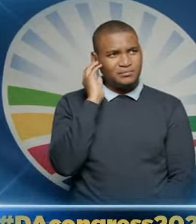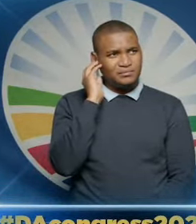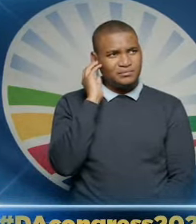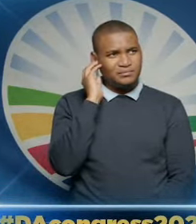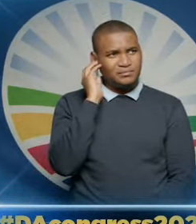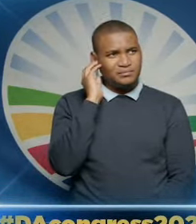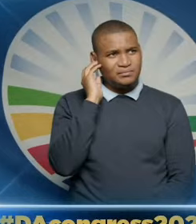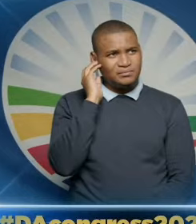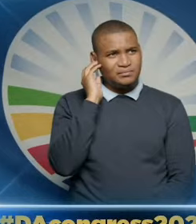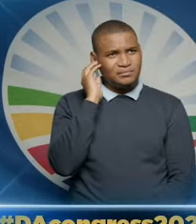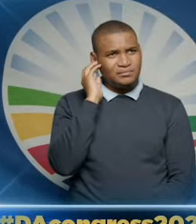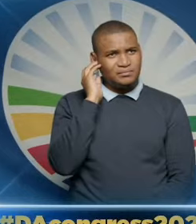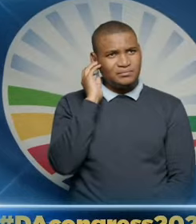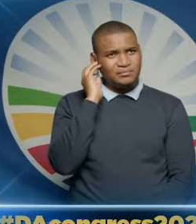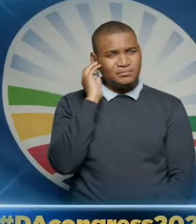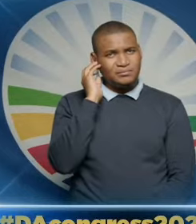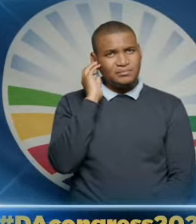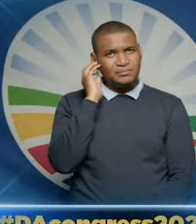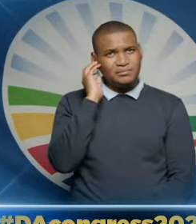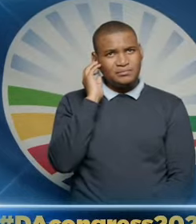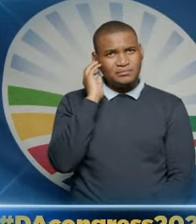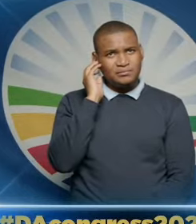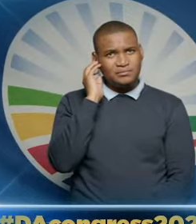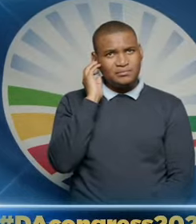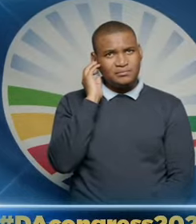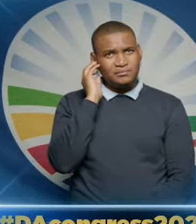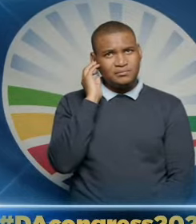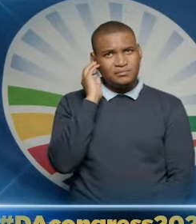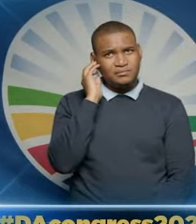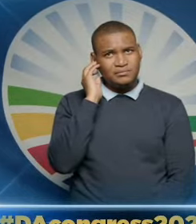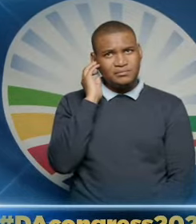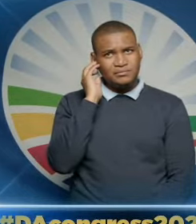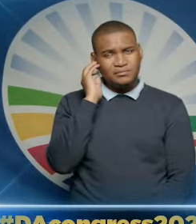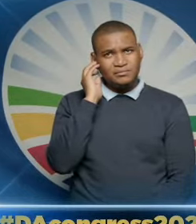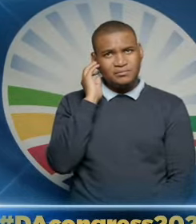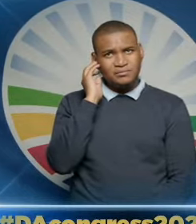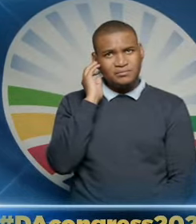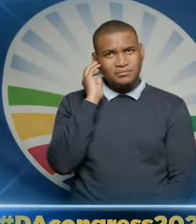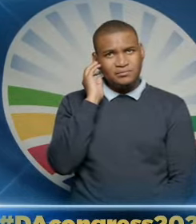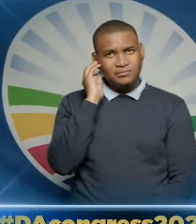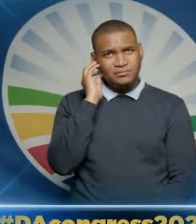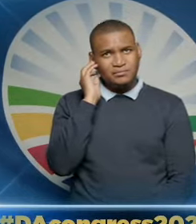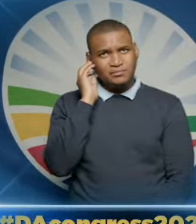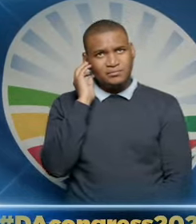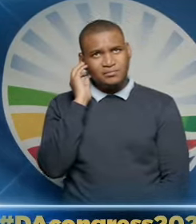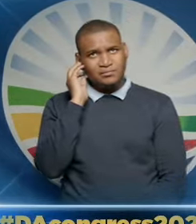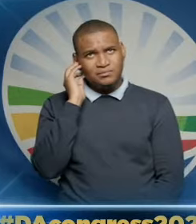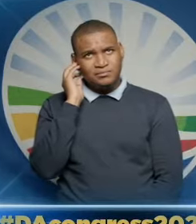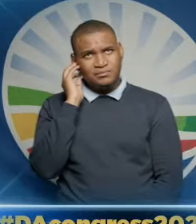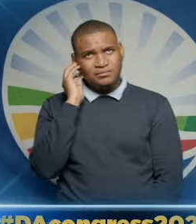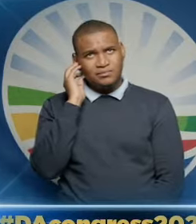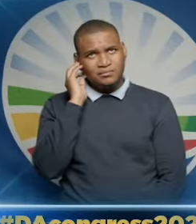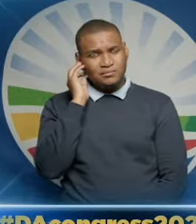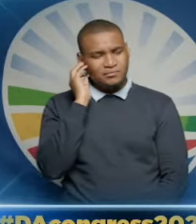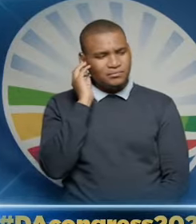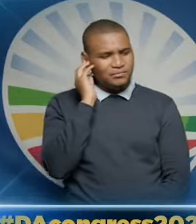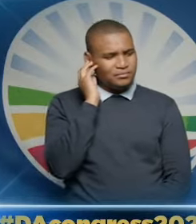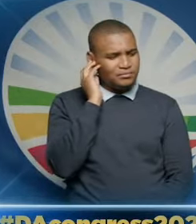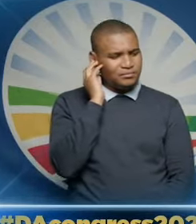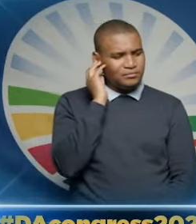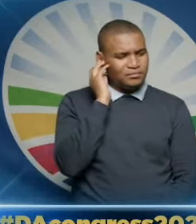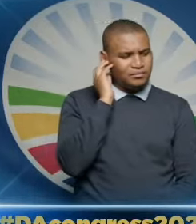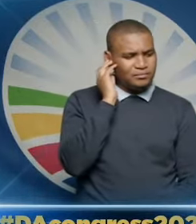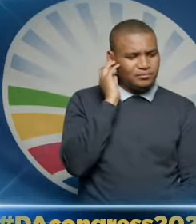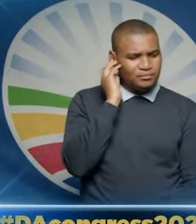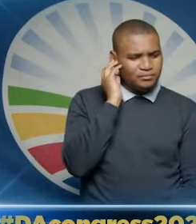some energy into everybody. Where to from here? Absolutely. Look, I mean, as Chris said about